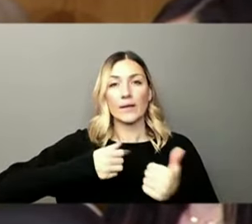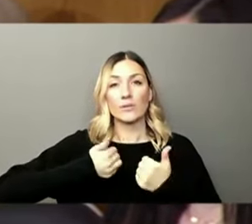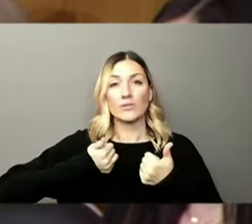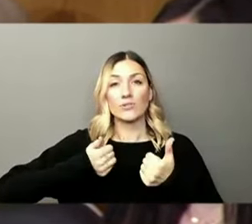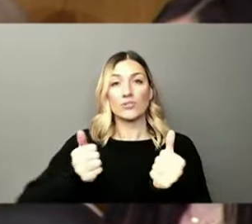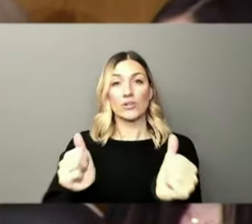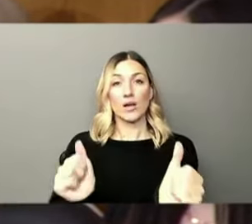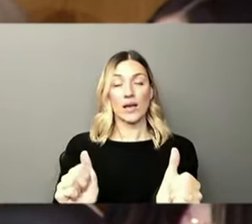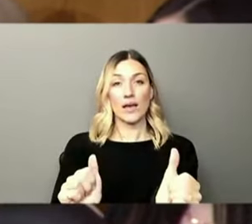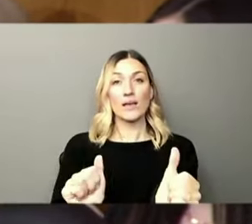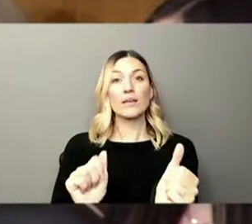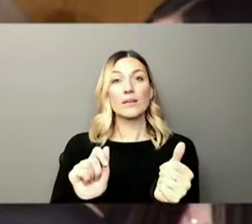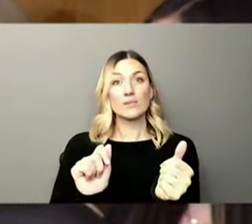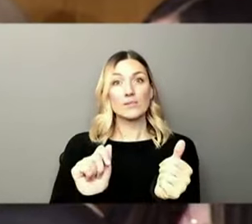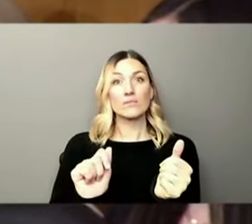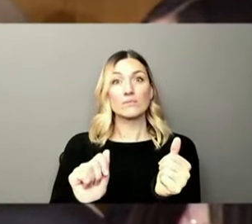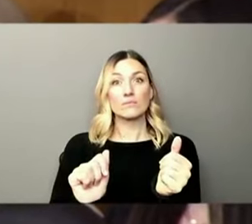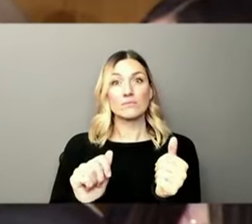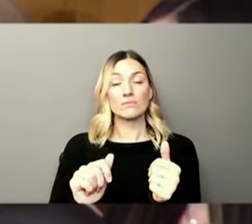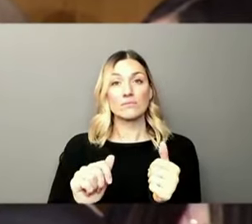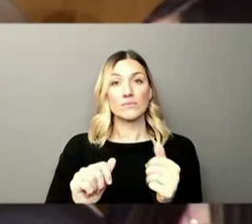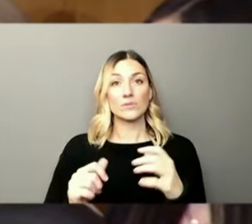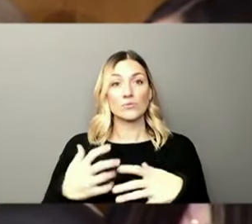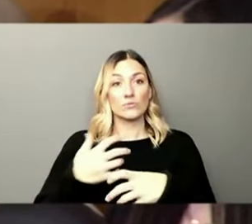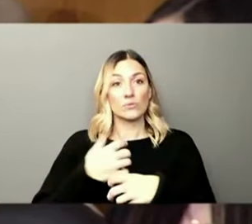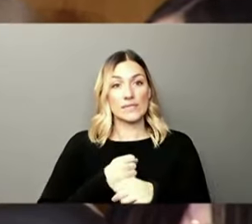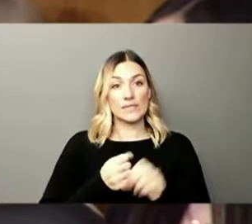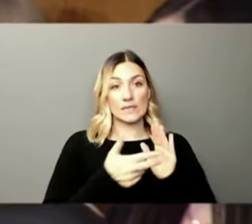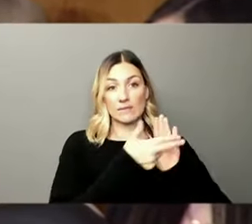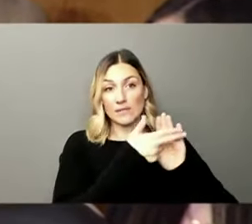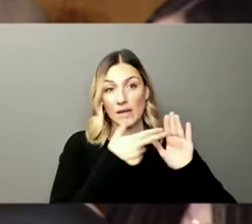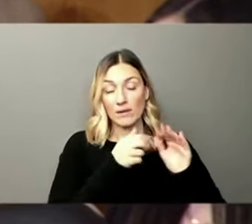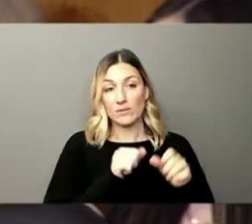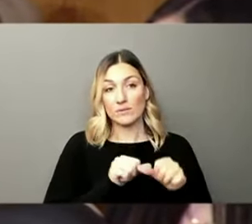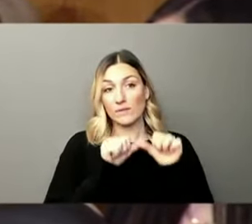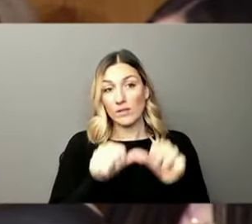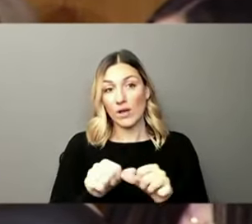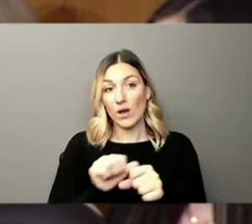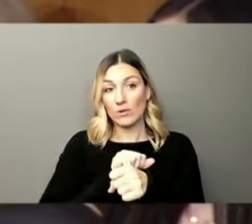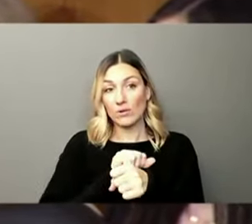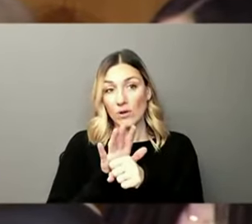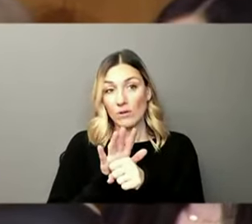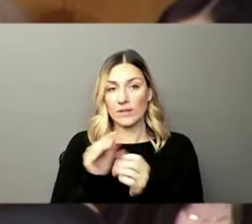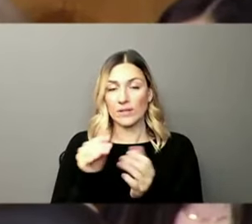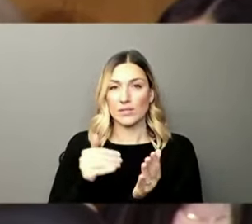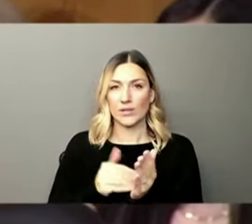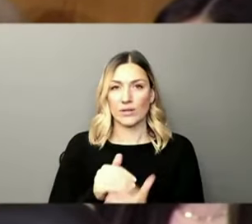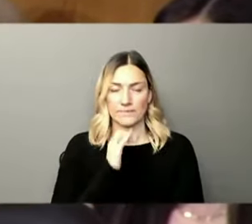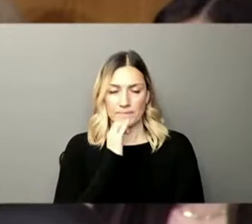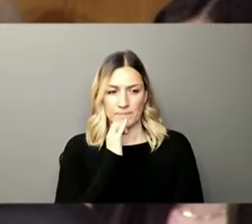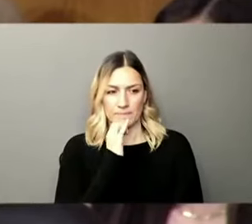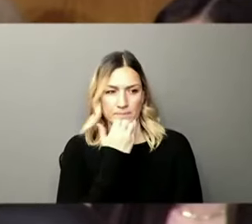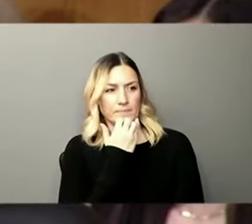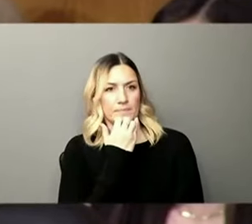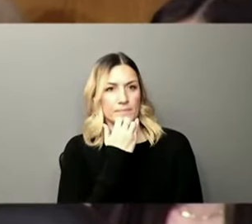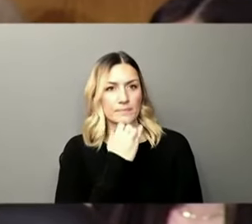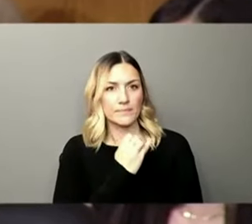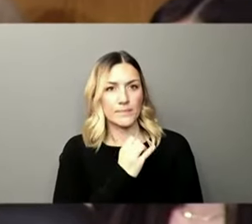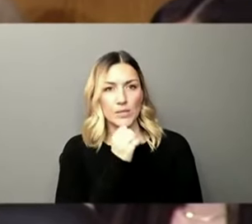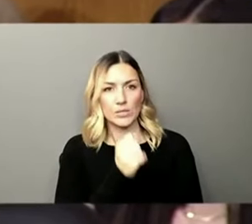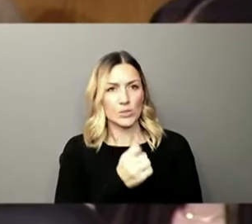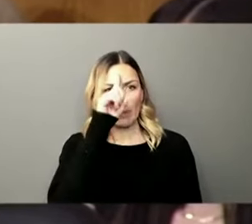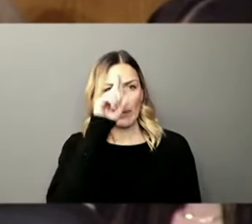obtain a diagnosis of long COVID, the doctors mistaking, some misbelieving, all of that,